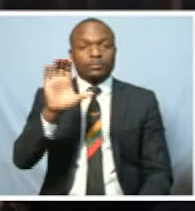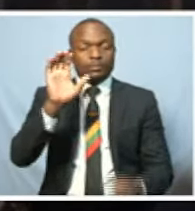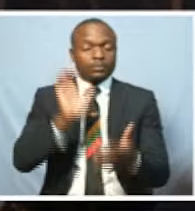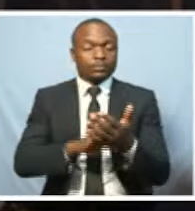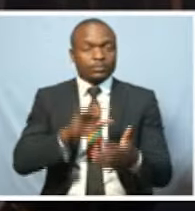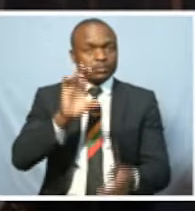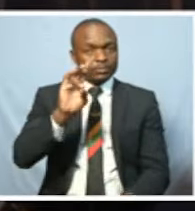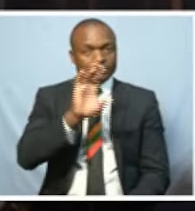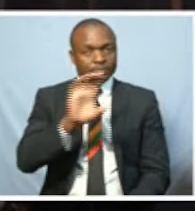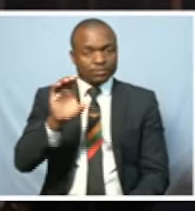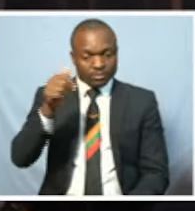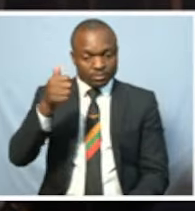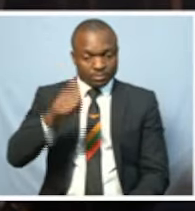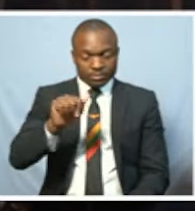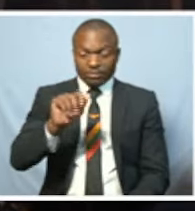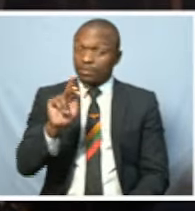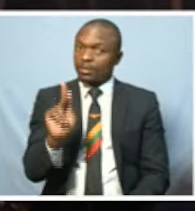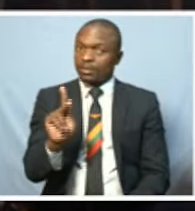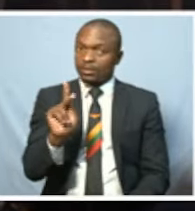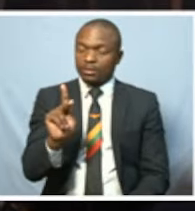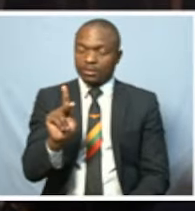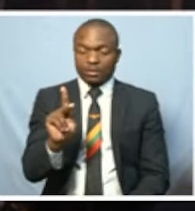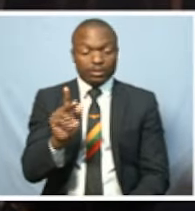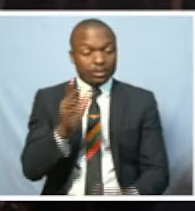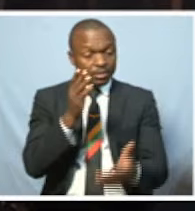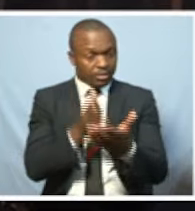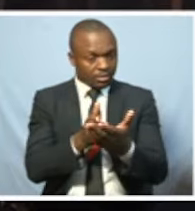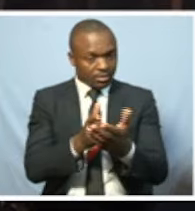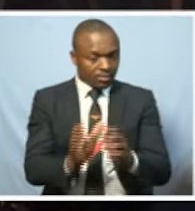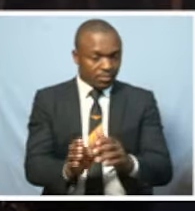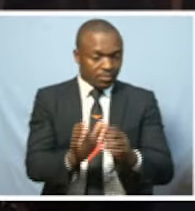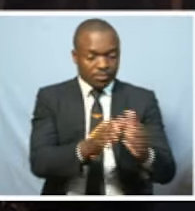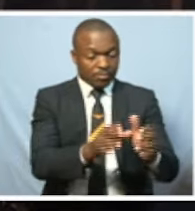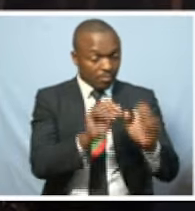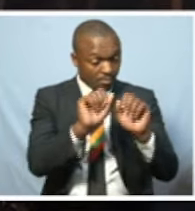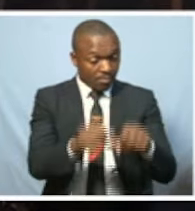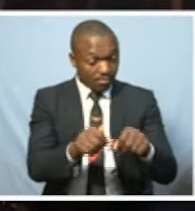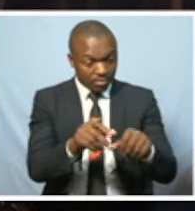100,710 kwacha. So inside you can find the